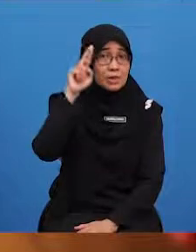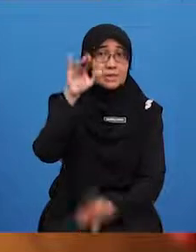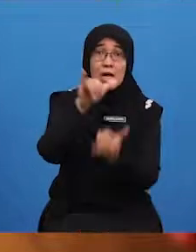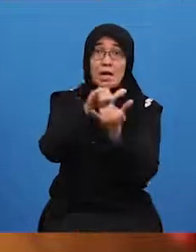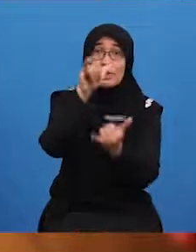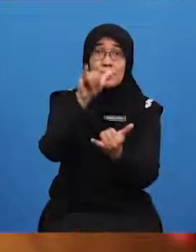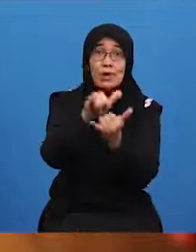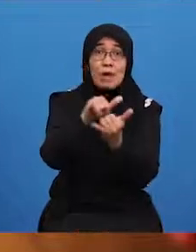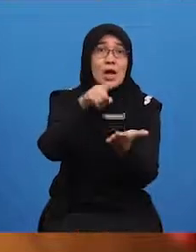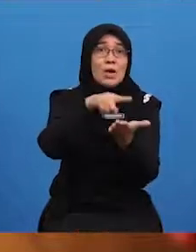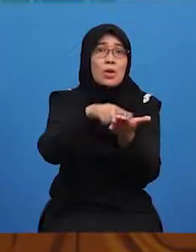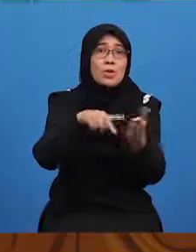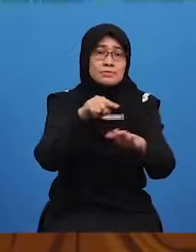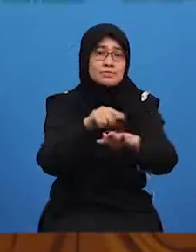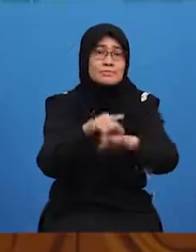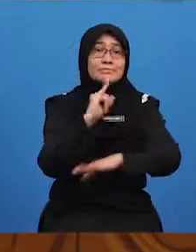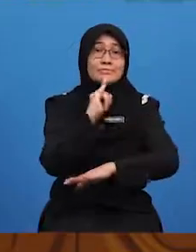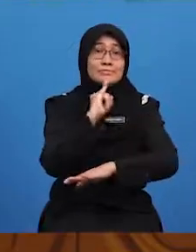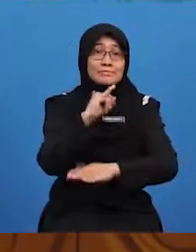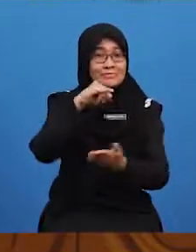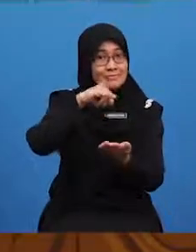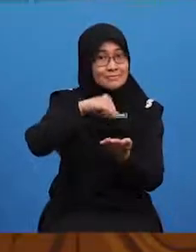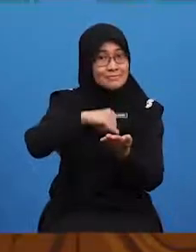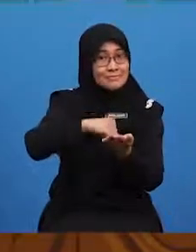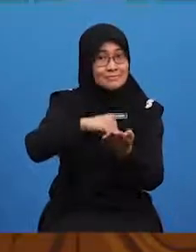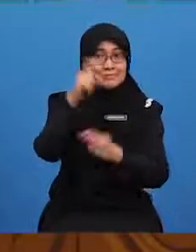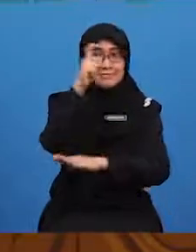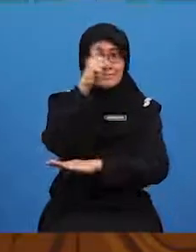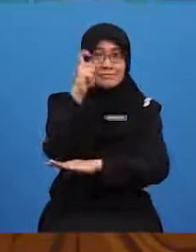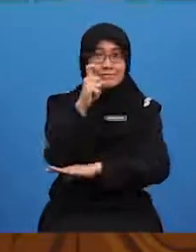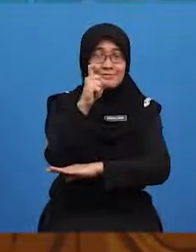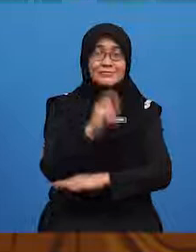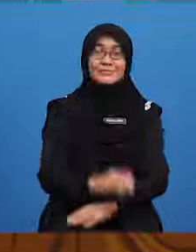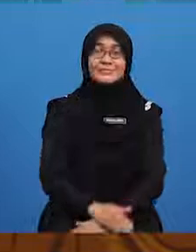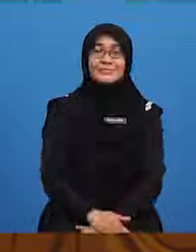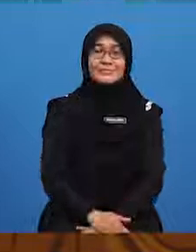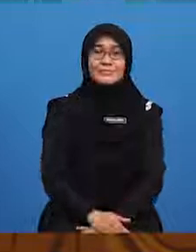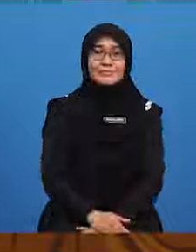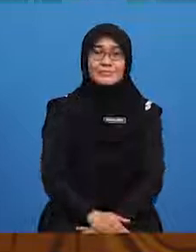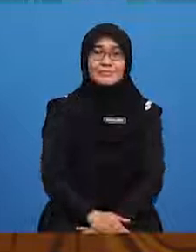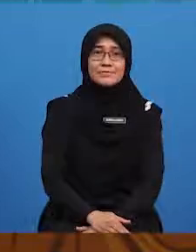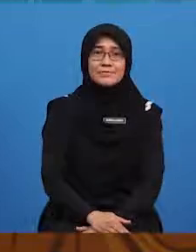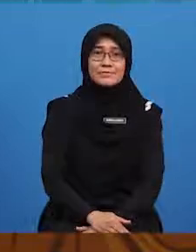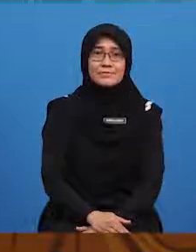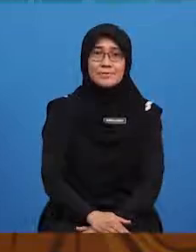2, go. Hello, Mr. Hippo. What time is it?